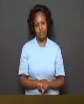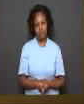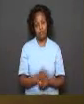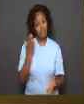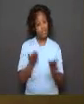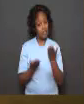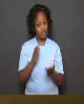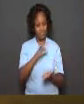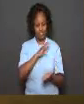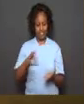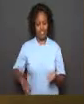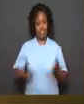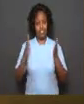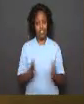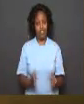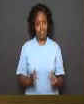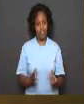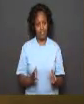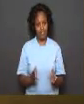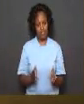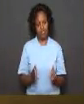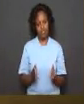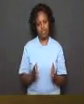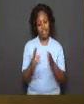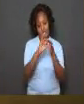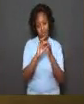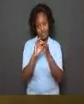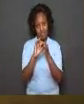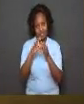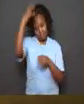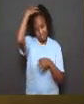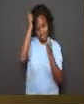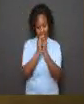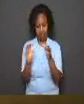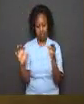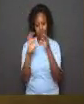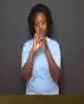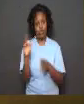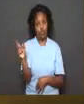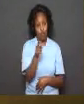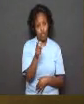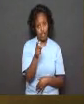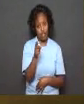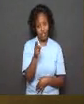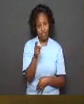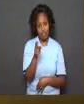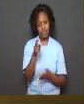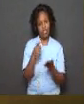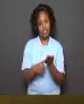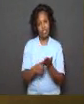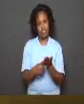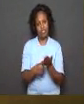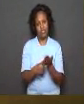Christian religion is associated with the state, then people who belong